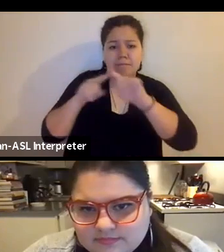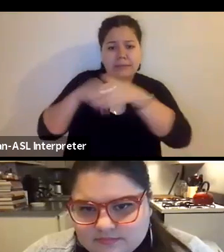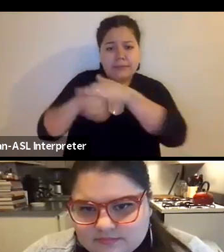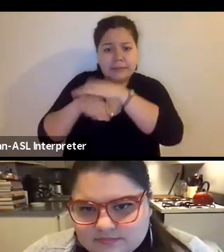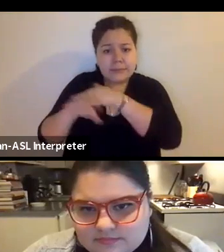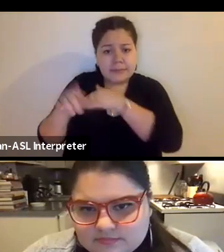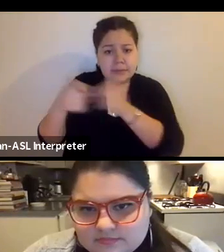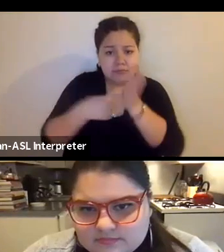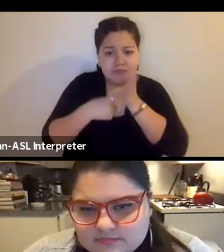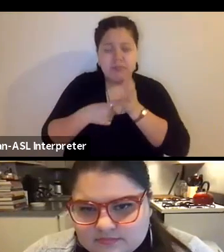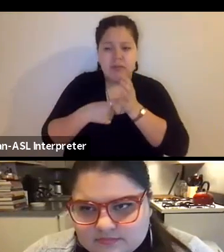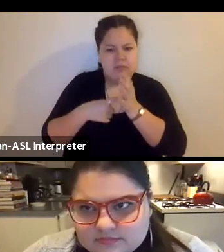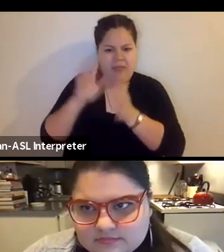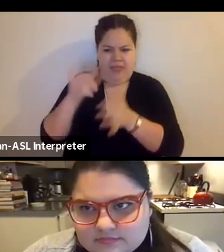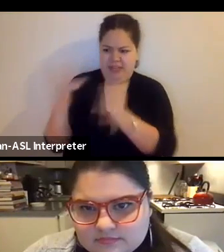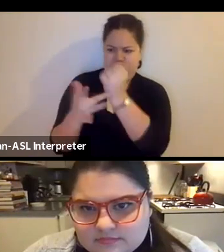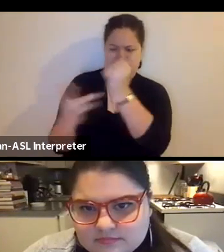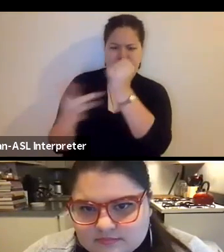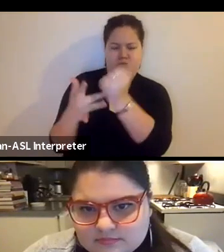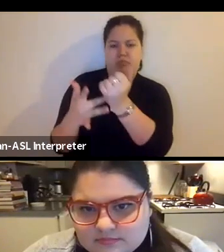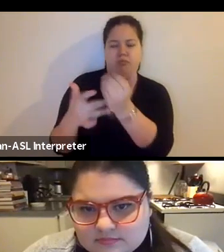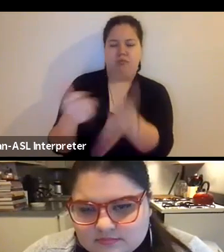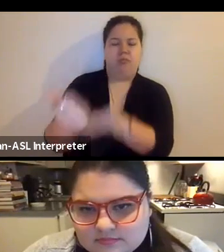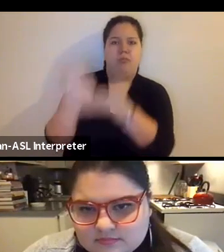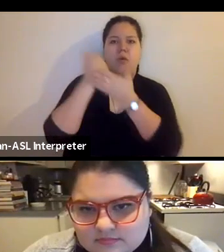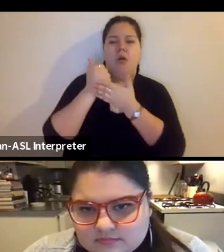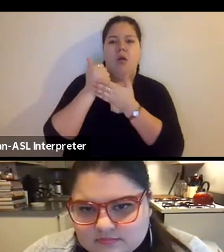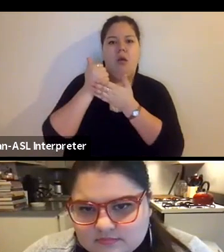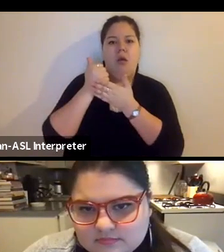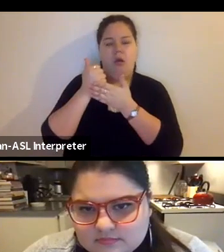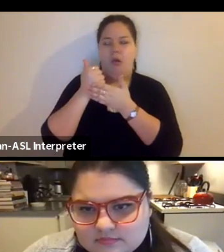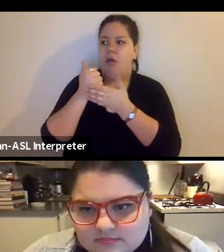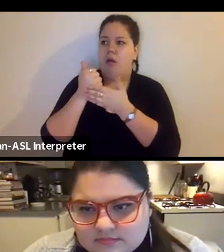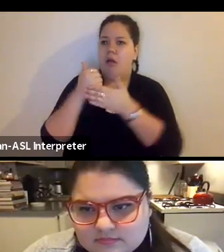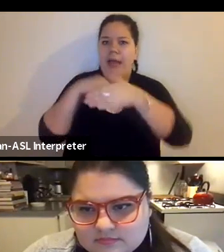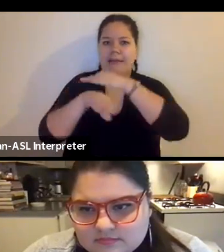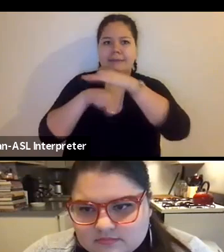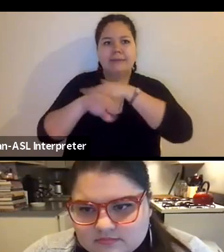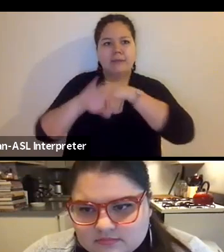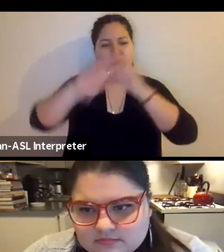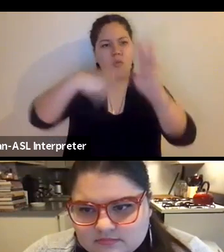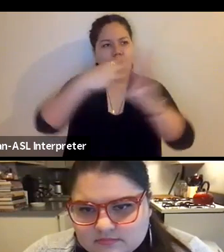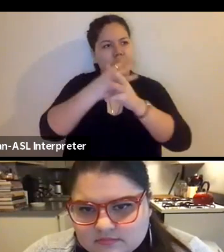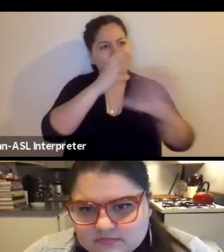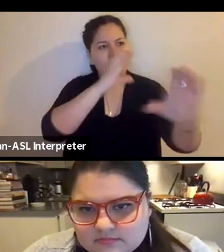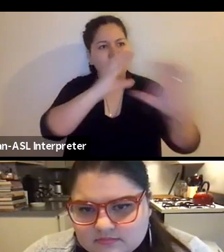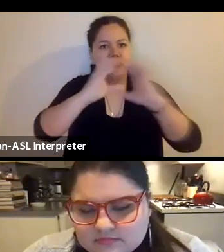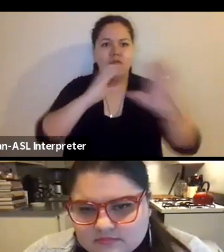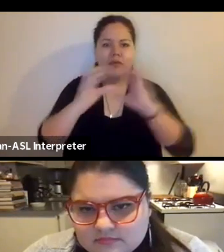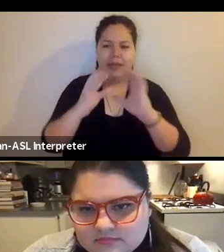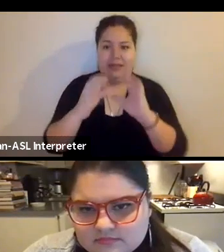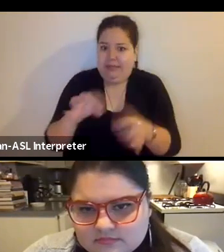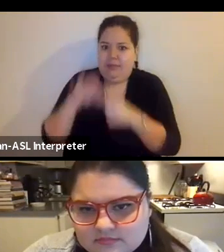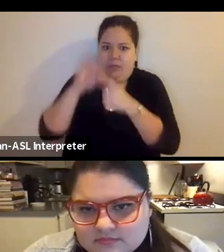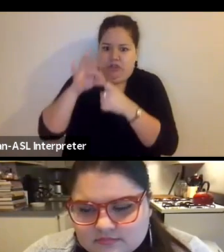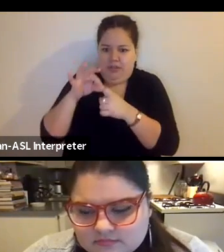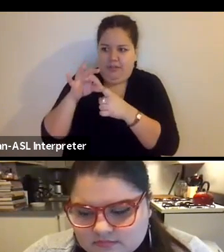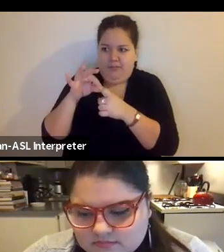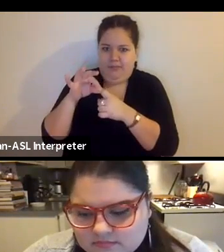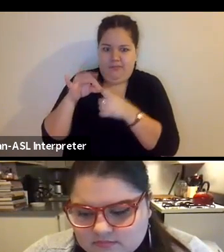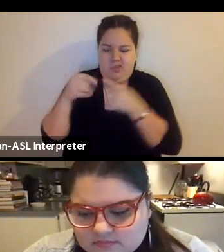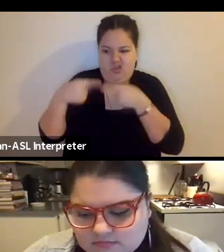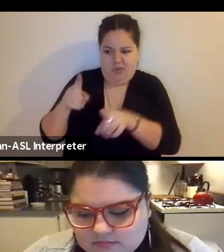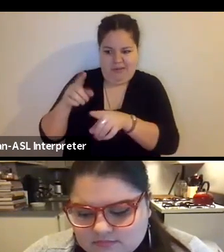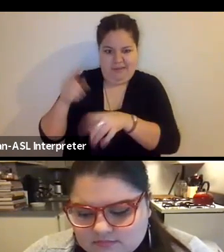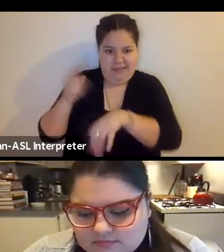them a window out into the world that gives us abilities to communicate in times like this. And, you know, I